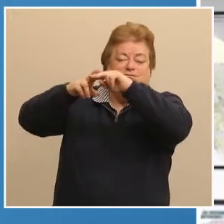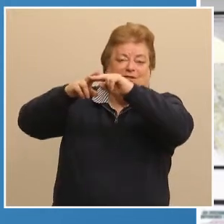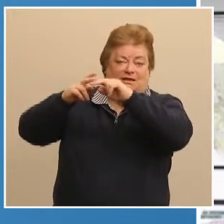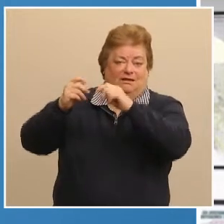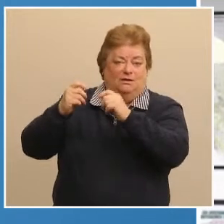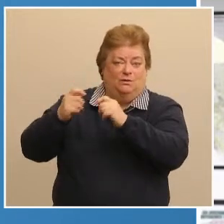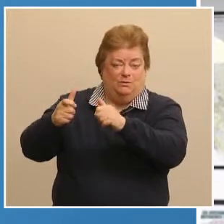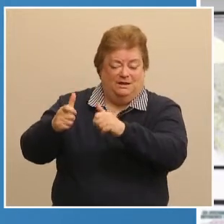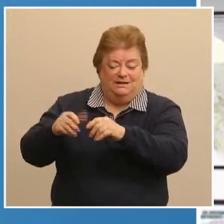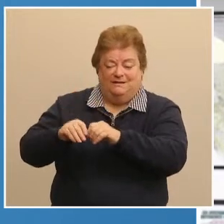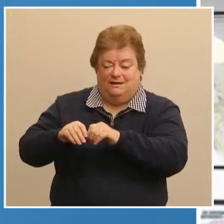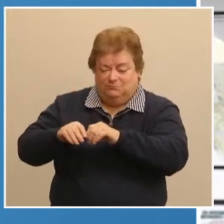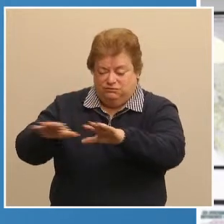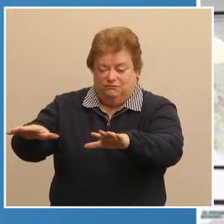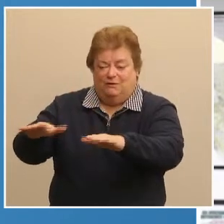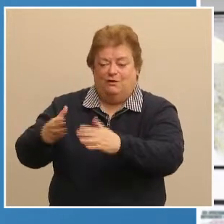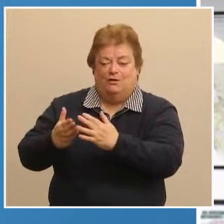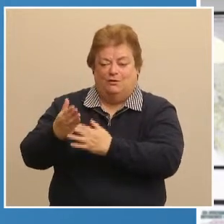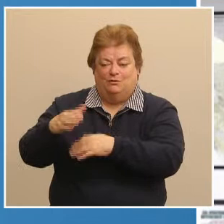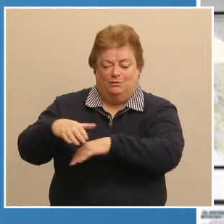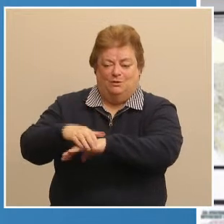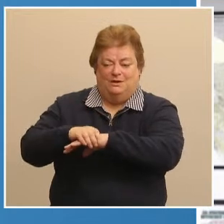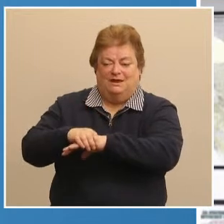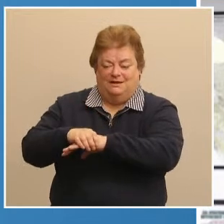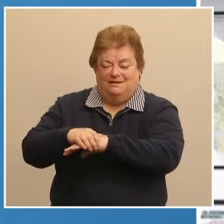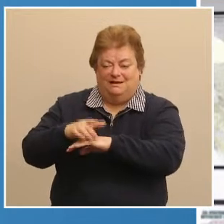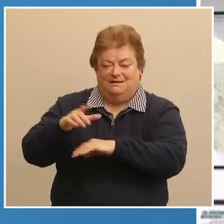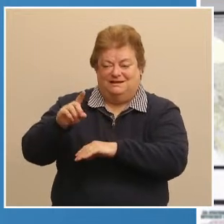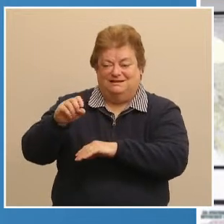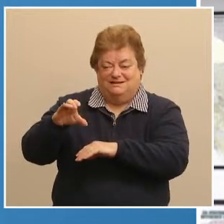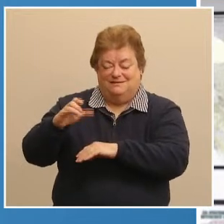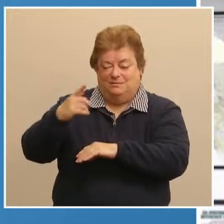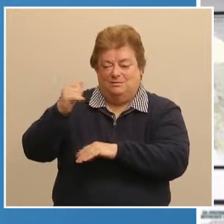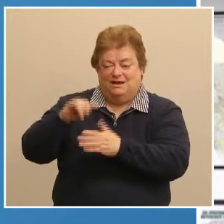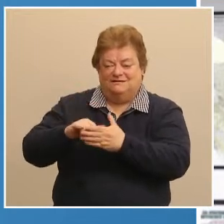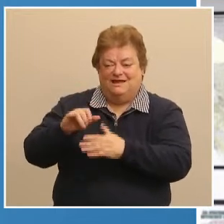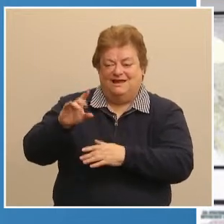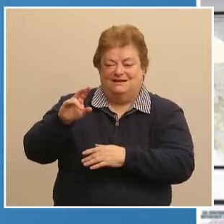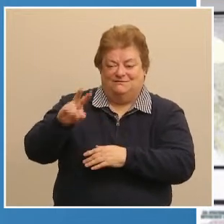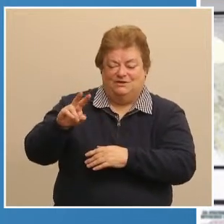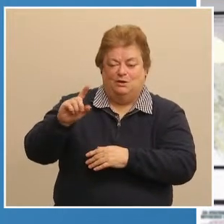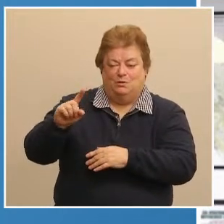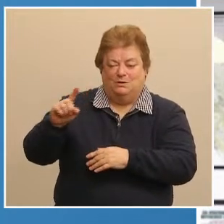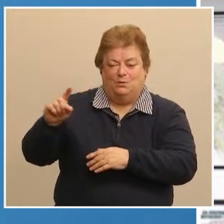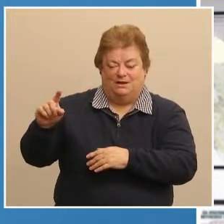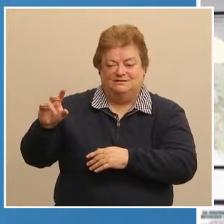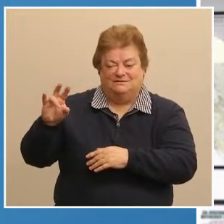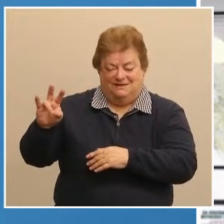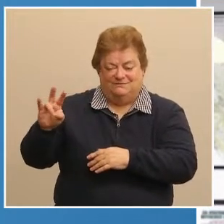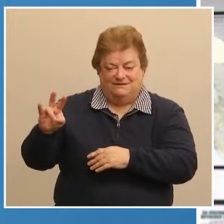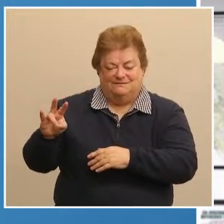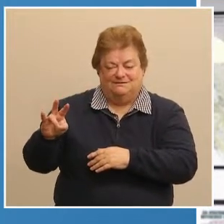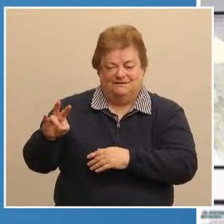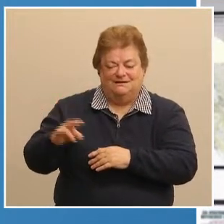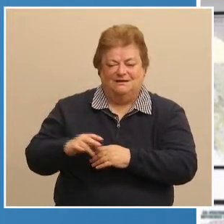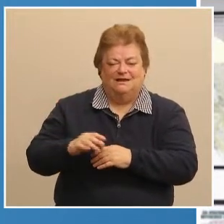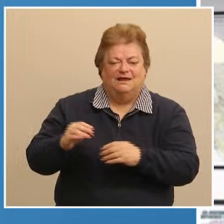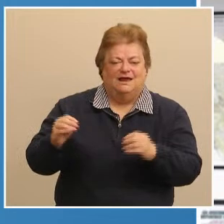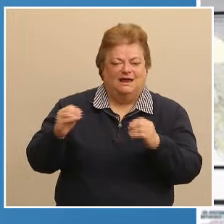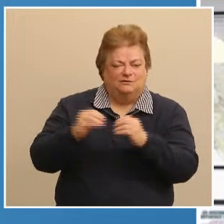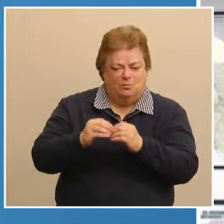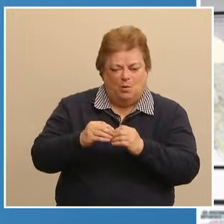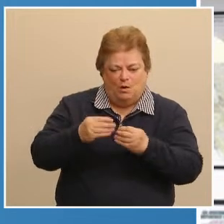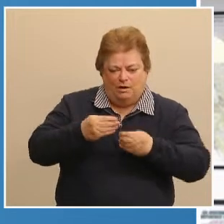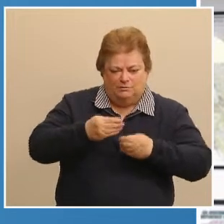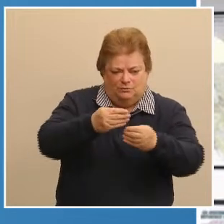that swept across the country in December because of that B117 variant. It is considerably more